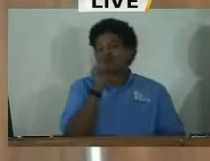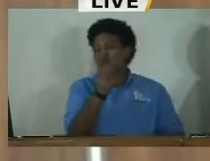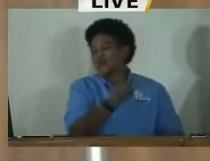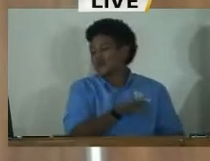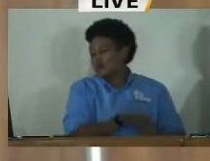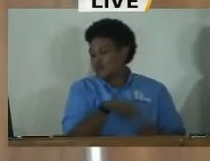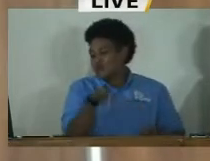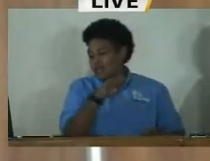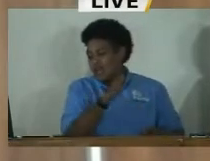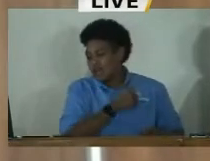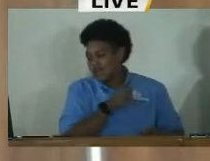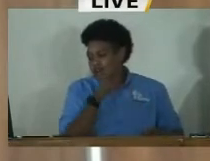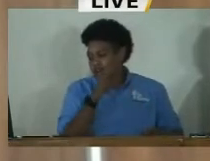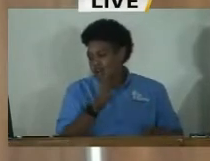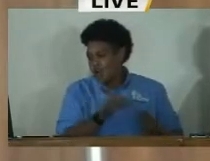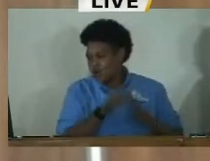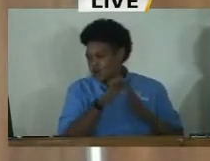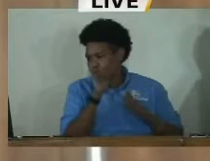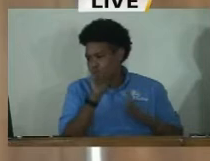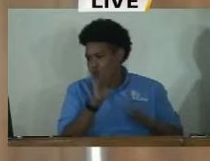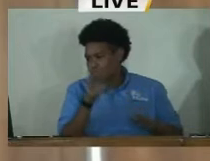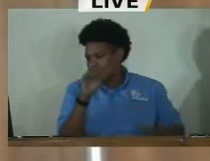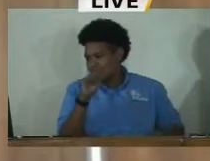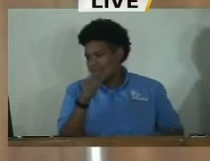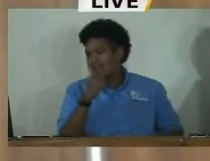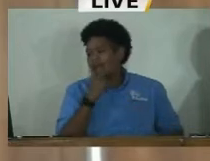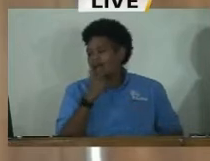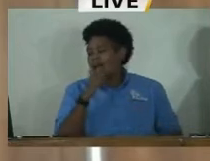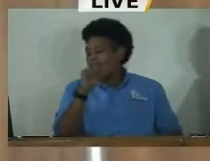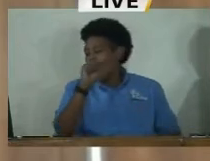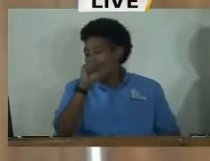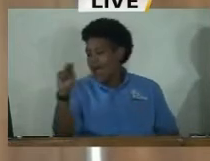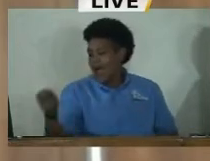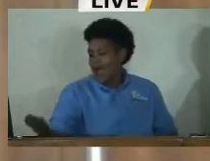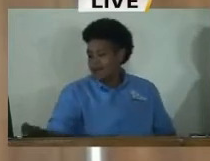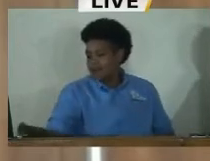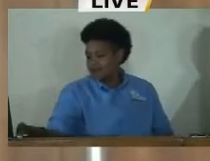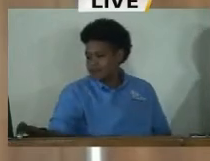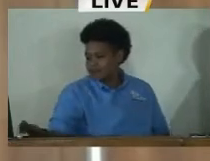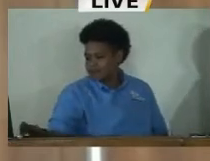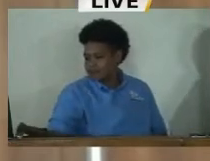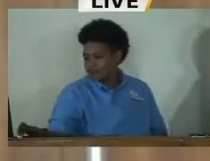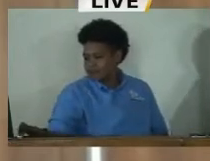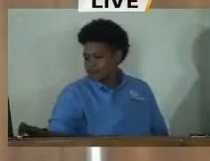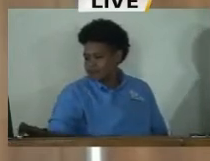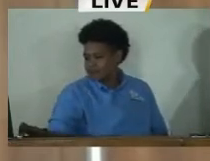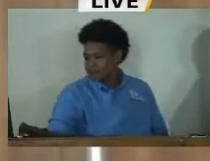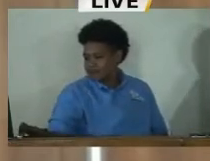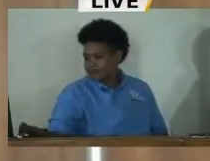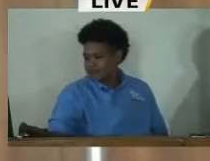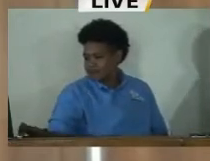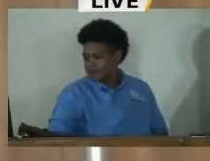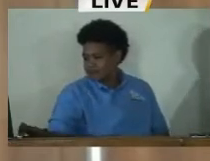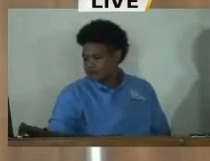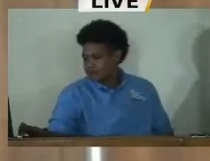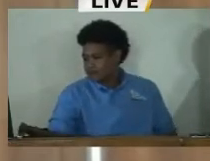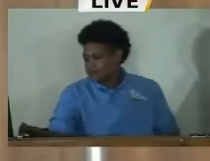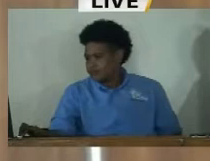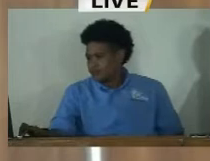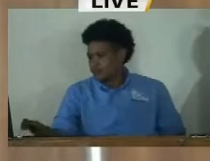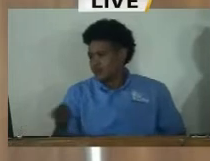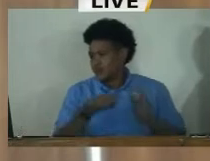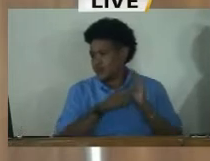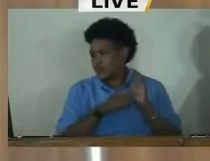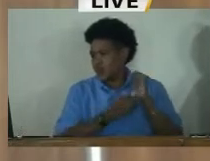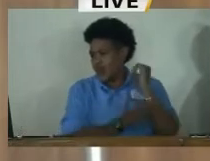to Southeast St. Anne, but a reflection of the national frustration which led to only 37%